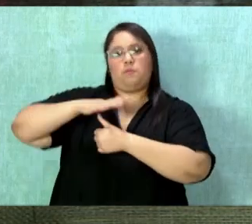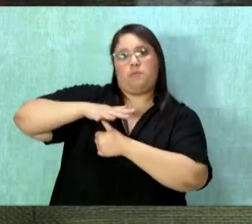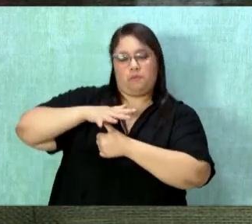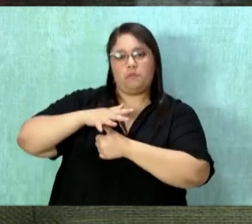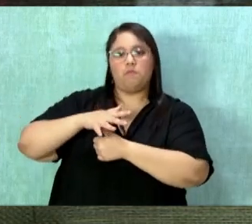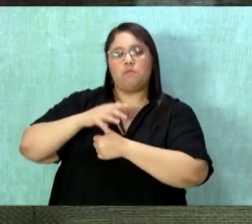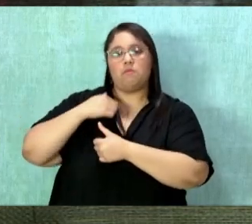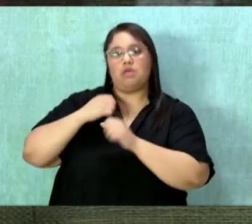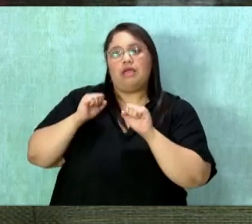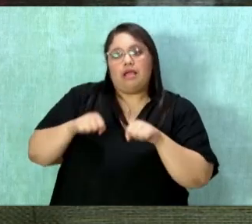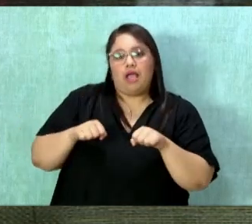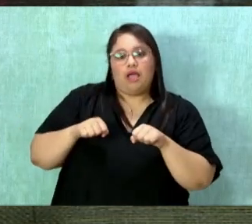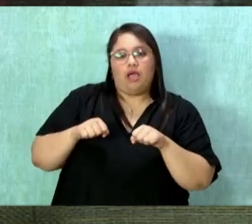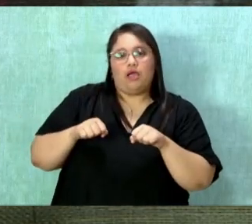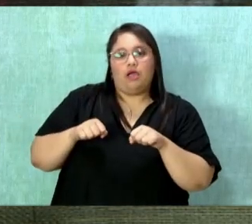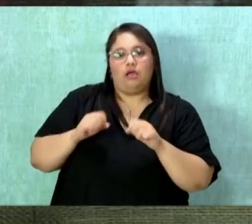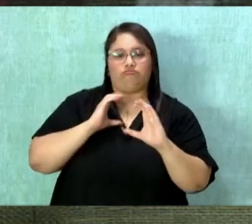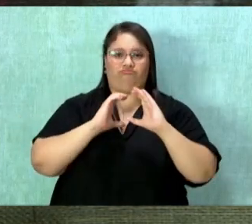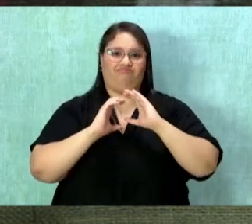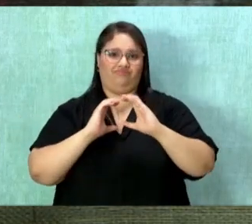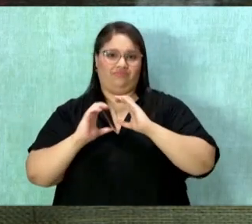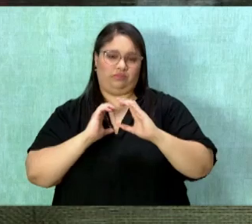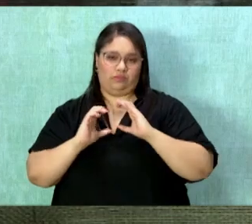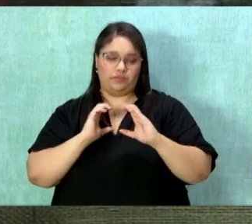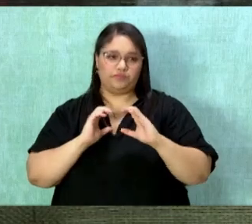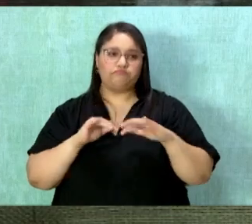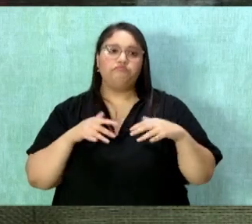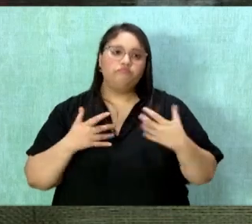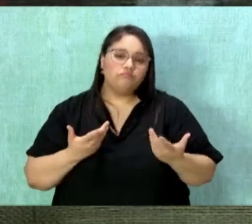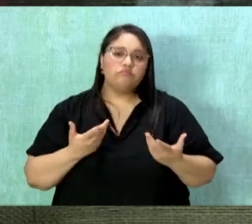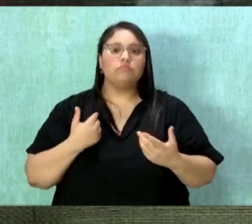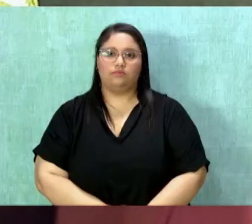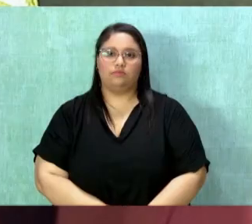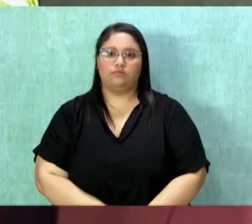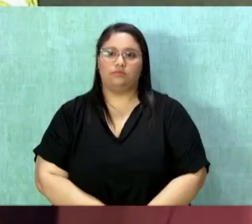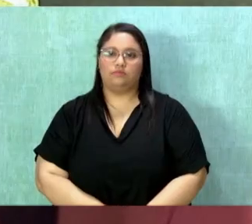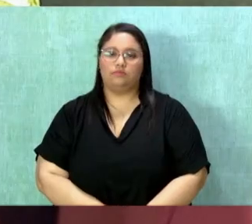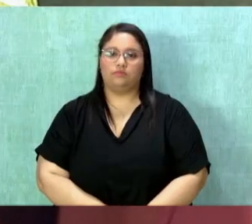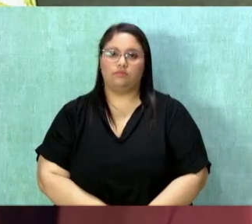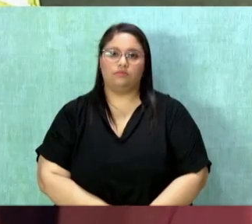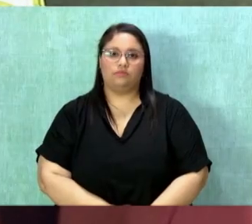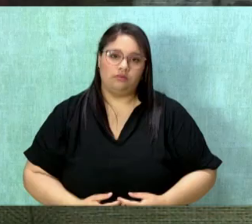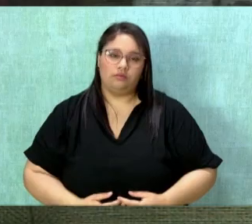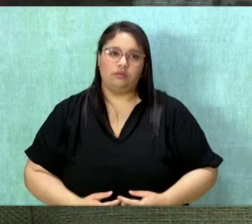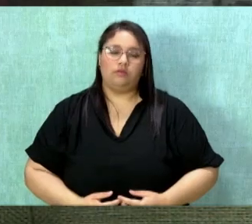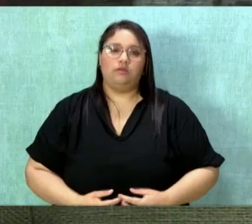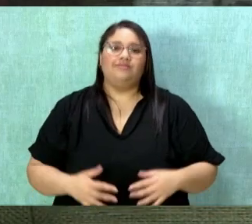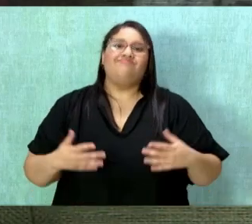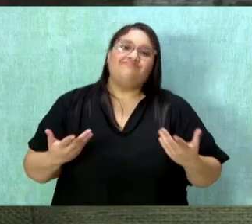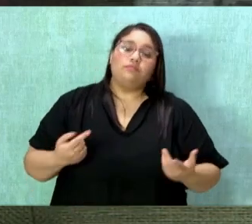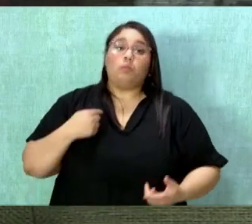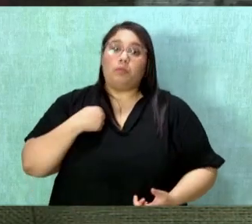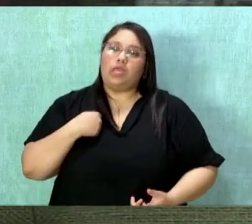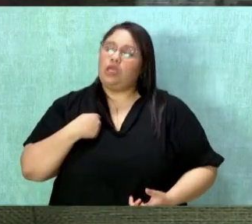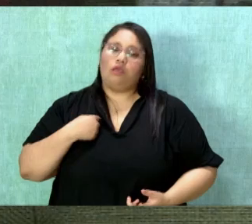to be able to communicate, so I can have the most possible opportunities. So I